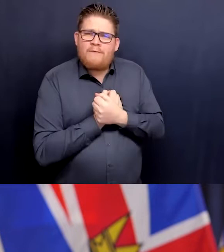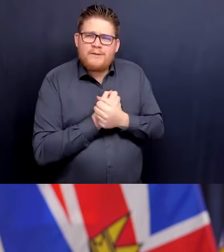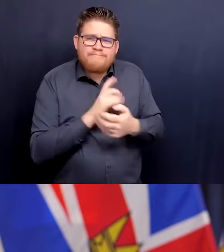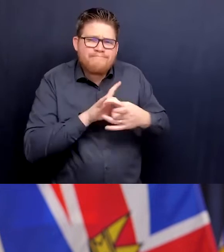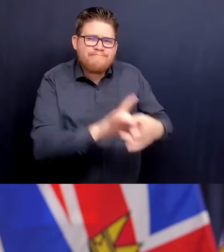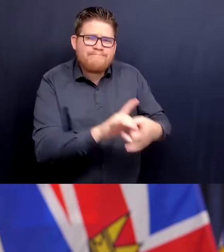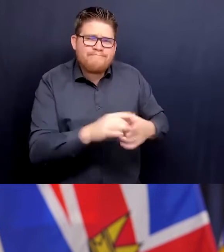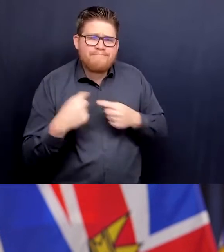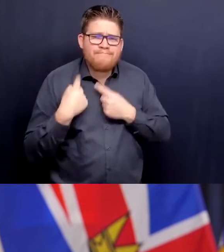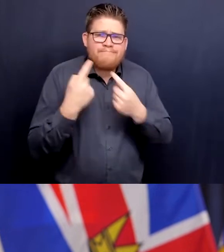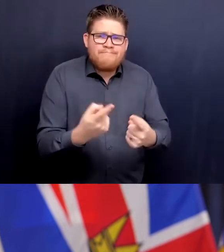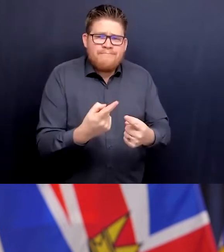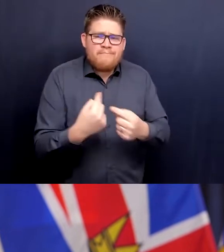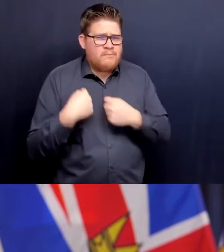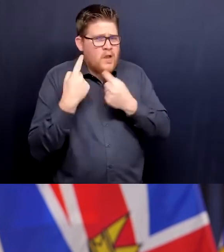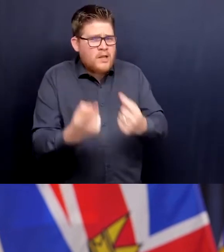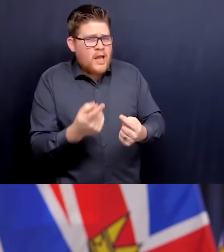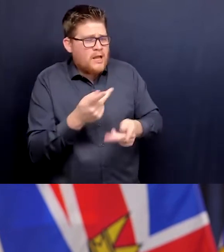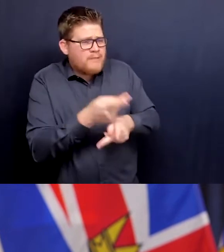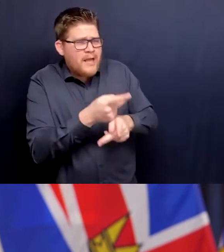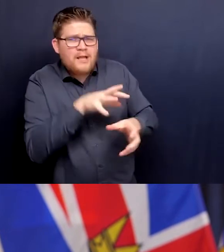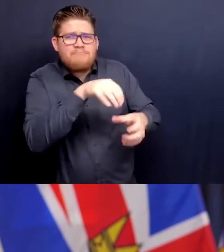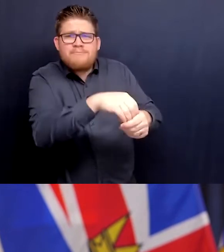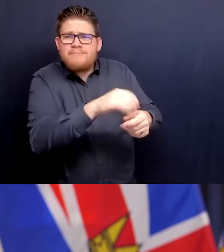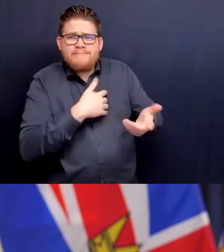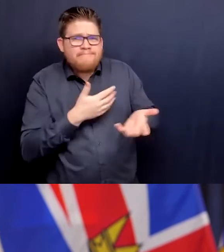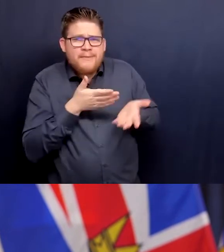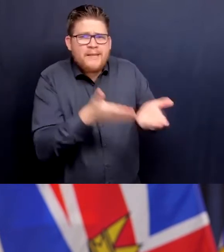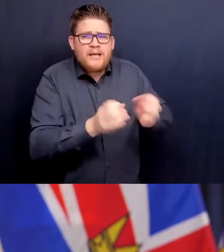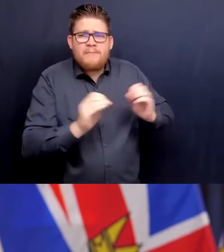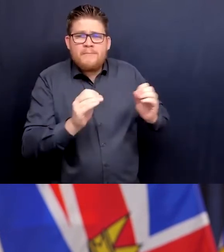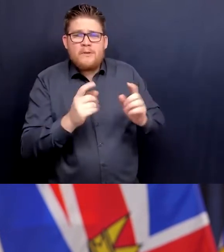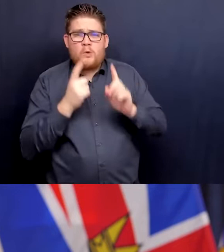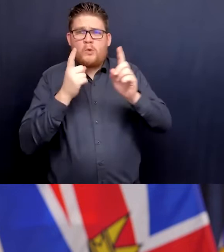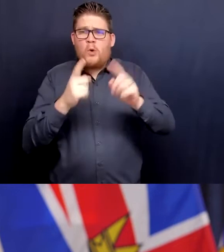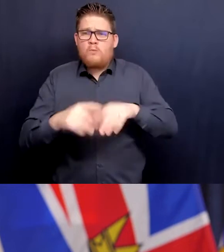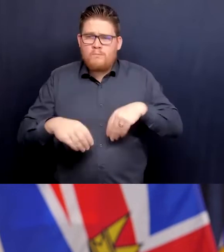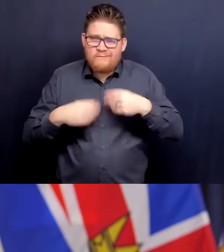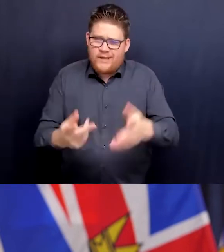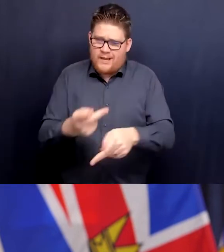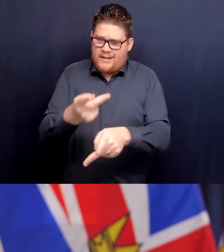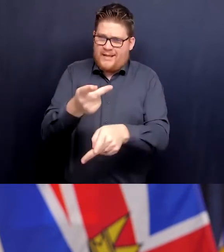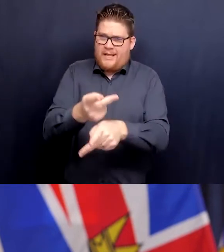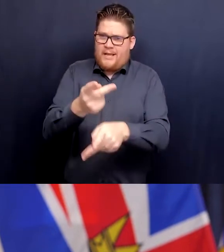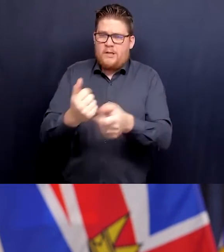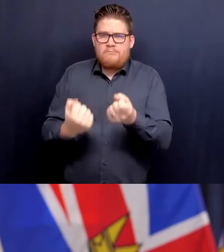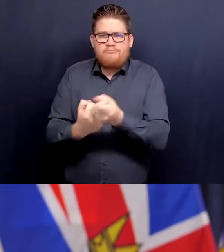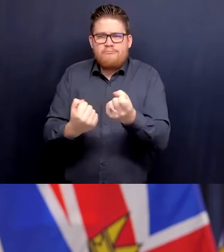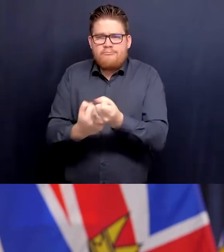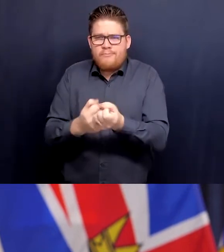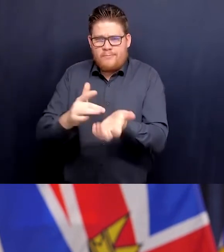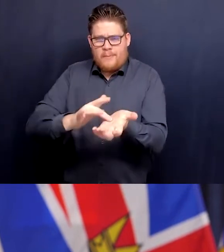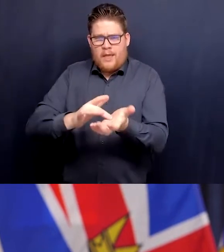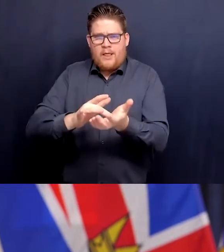ensure that all what we're doing, what we want long-term care to do, which is not just be a place to support people who have significant health challenges,